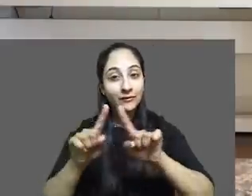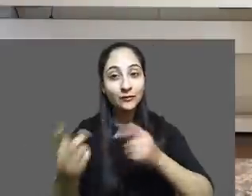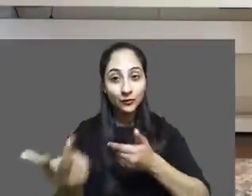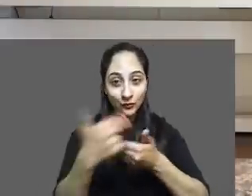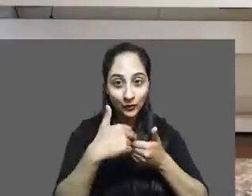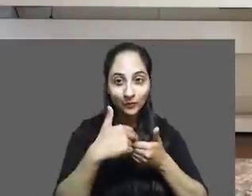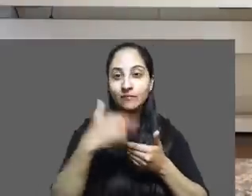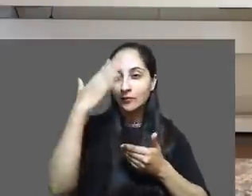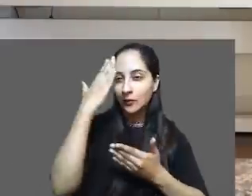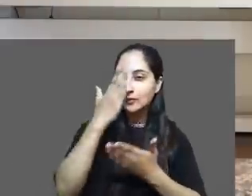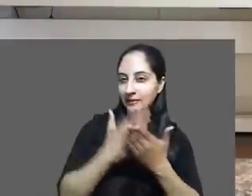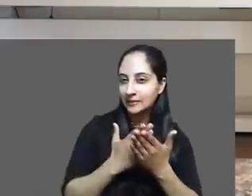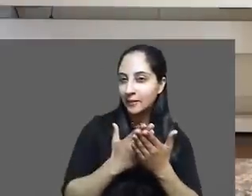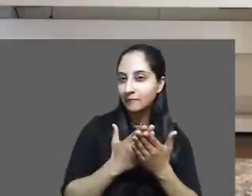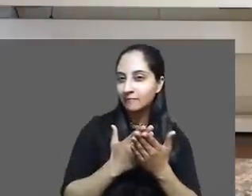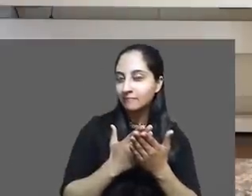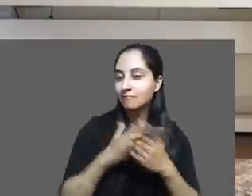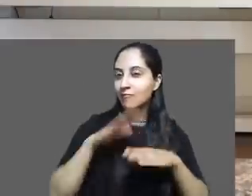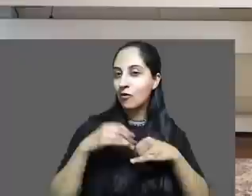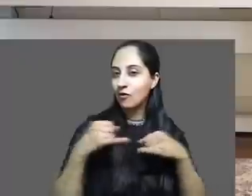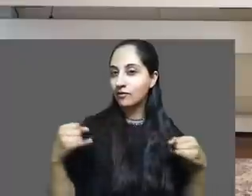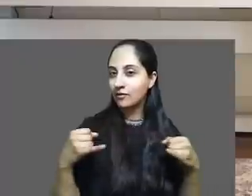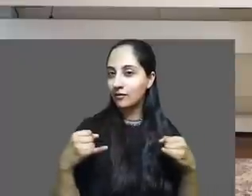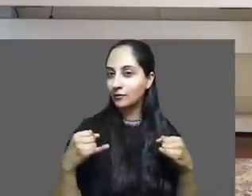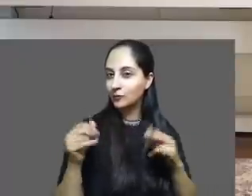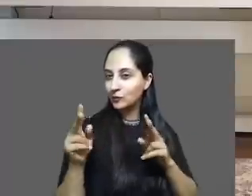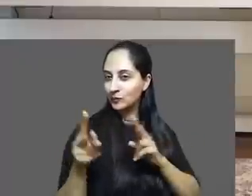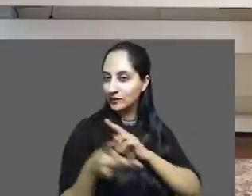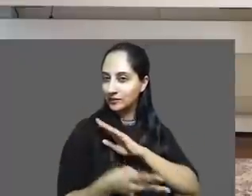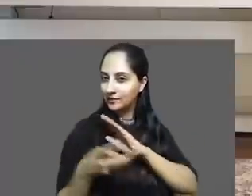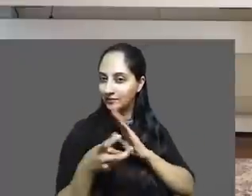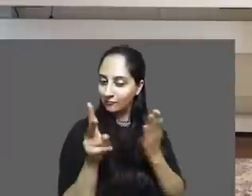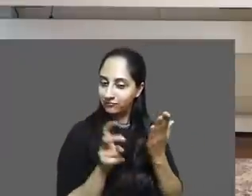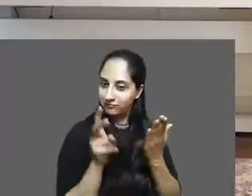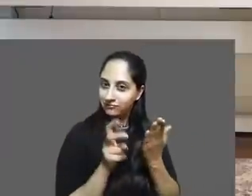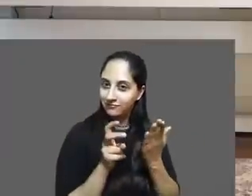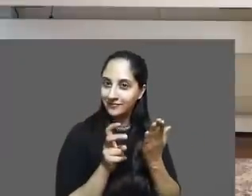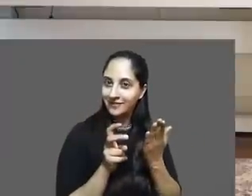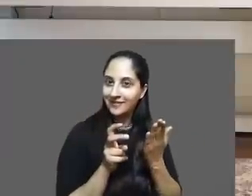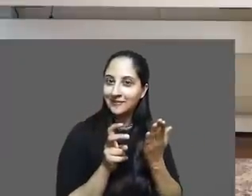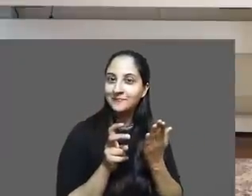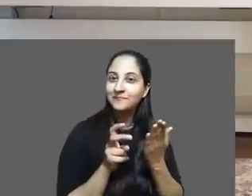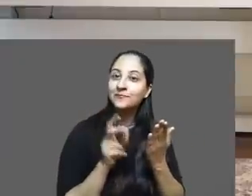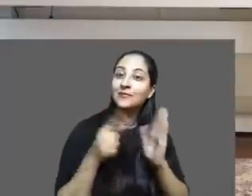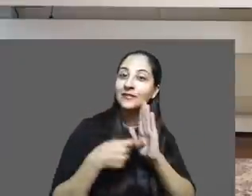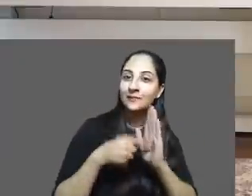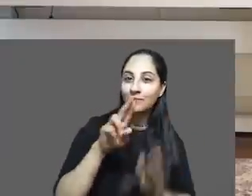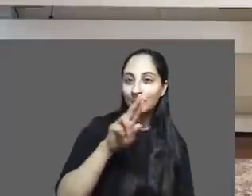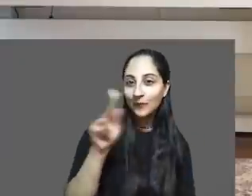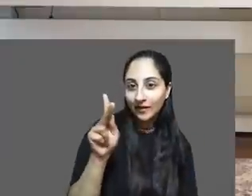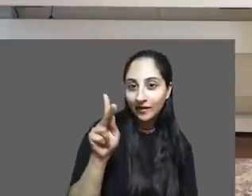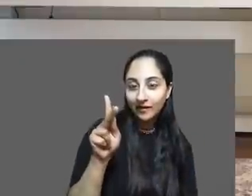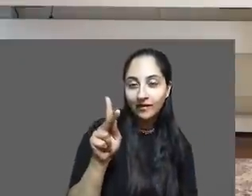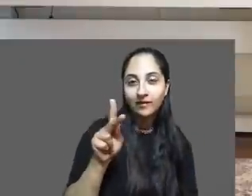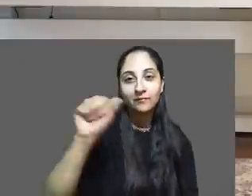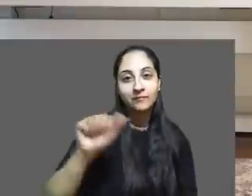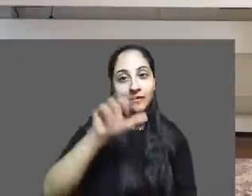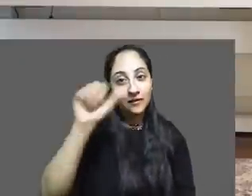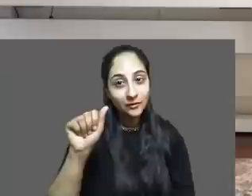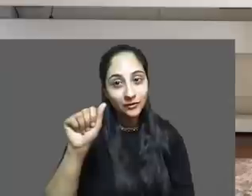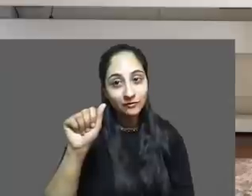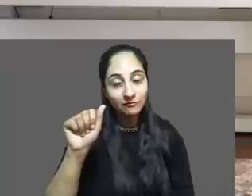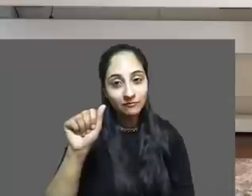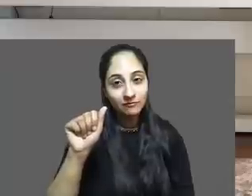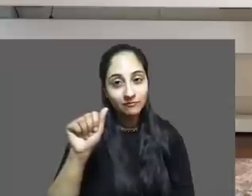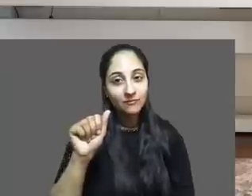that there's a few of you smuggling this great Canadian-produced content to your shores of the United Kingdom, Asia, or